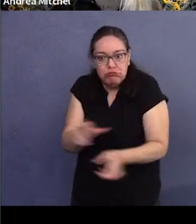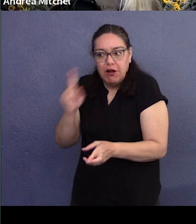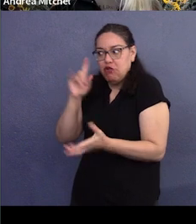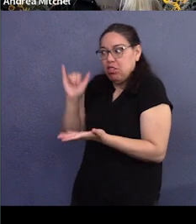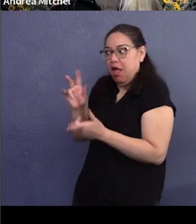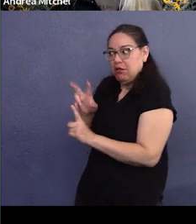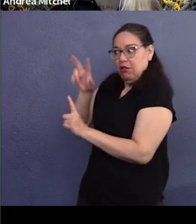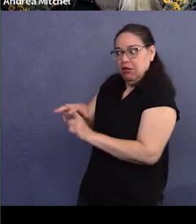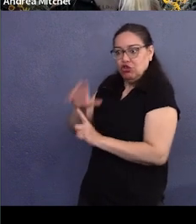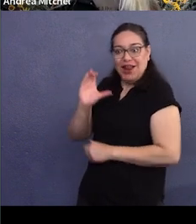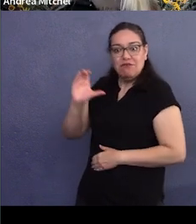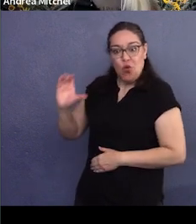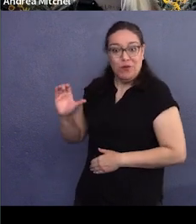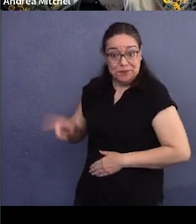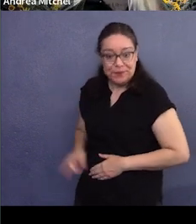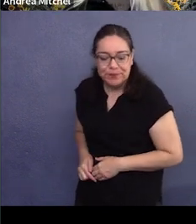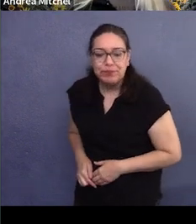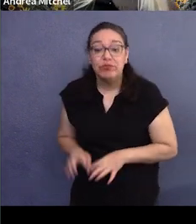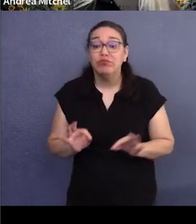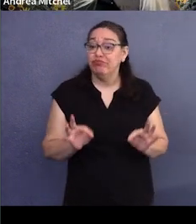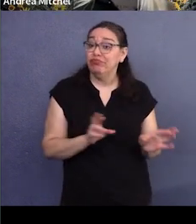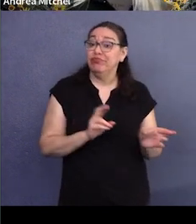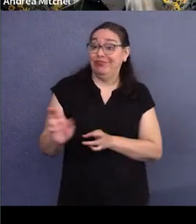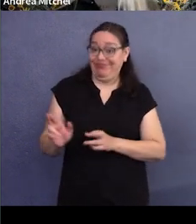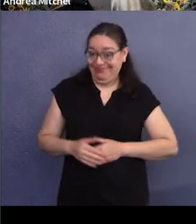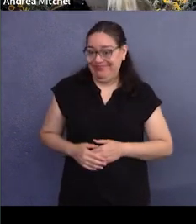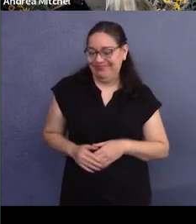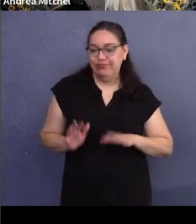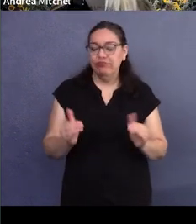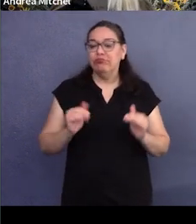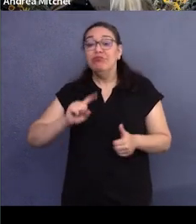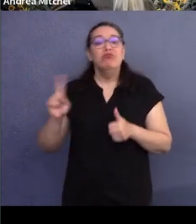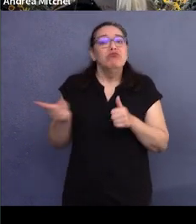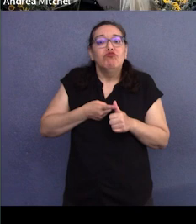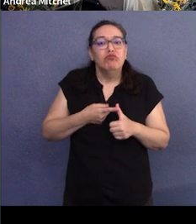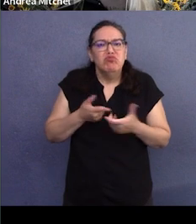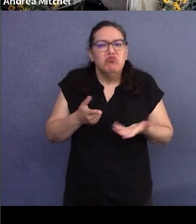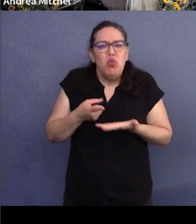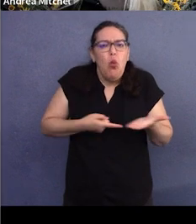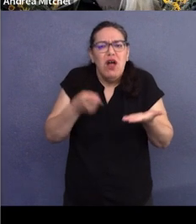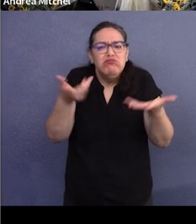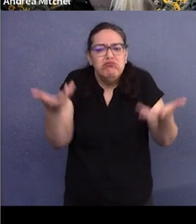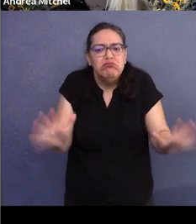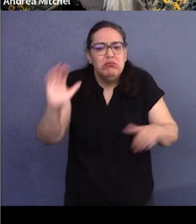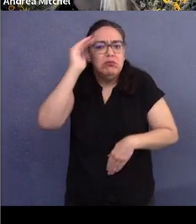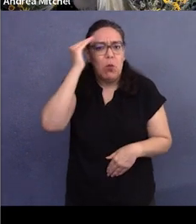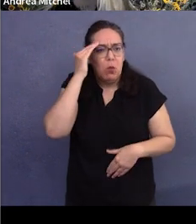So we're going to move right along. All right. So first thing is what you already know about budgets.